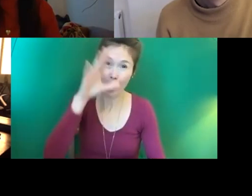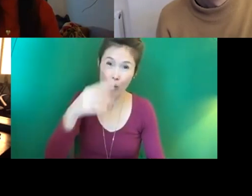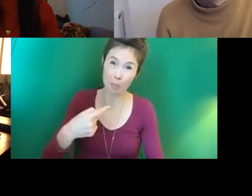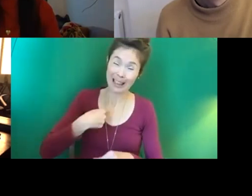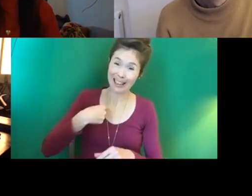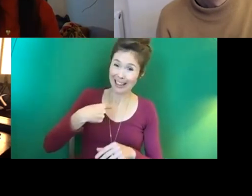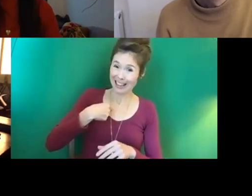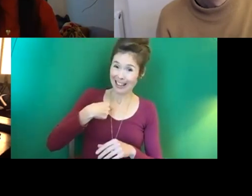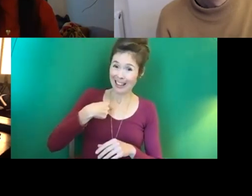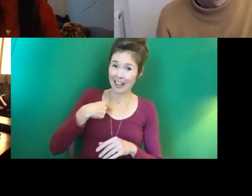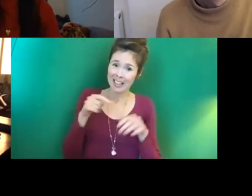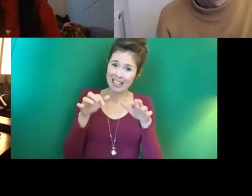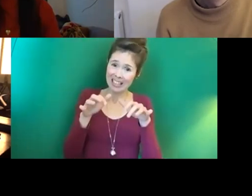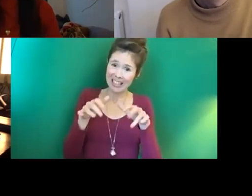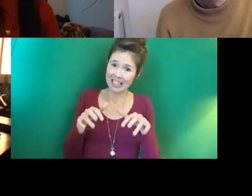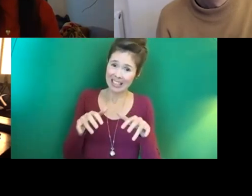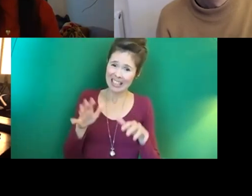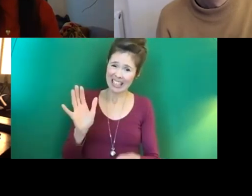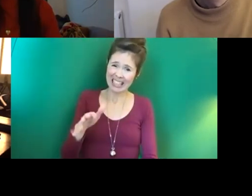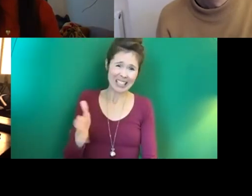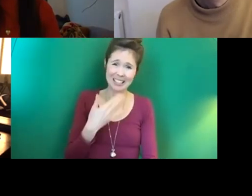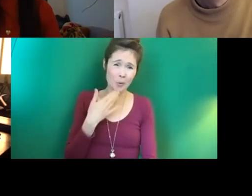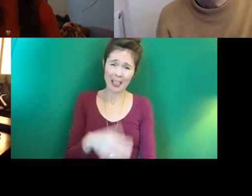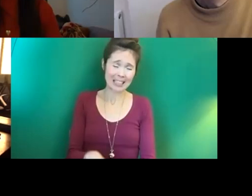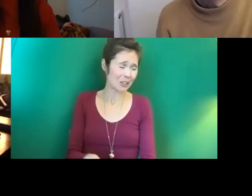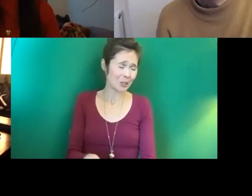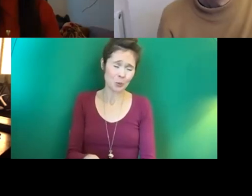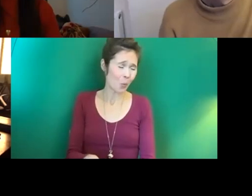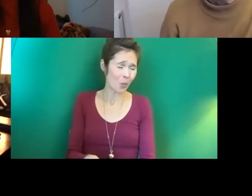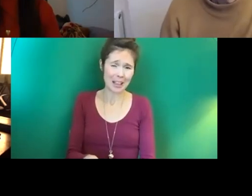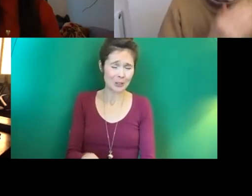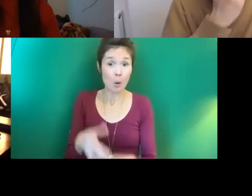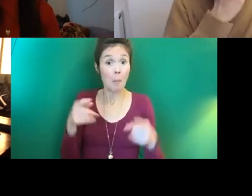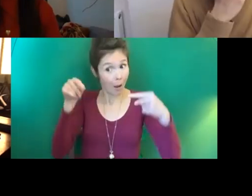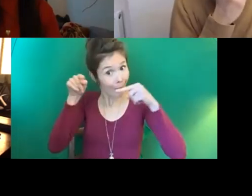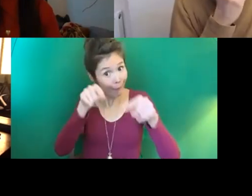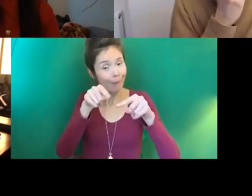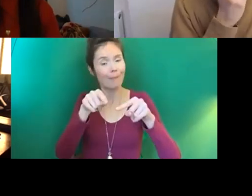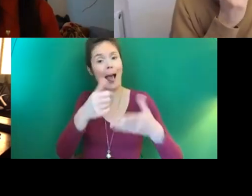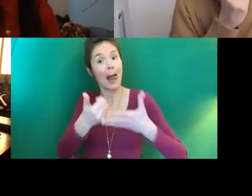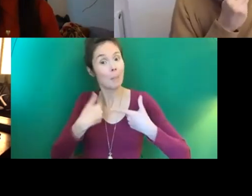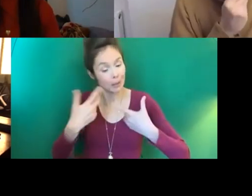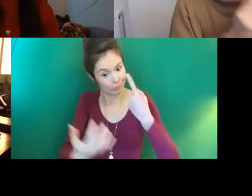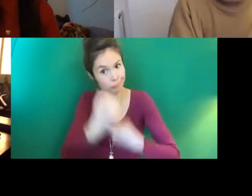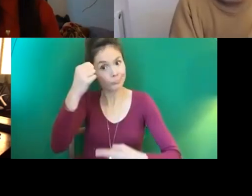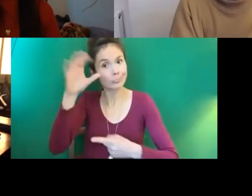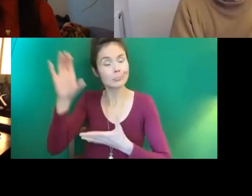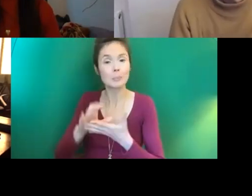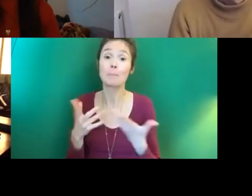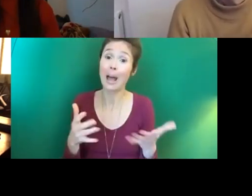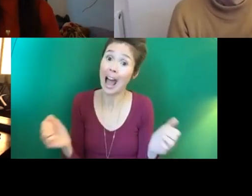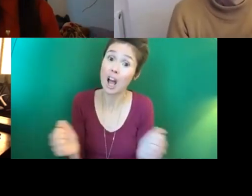a person for filling in forms and that kind of stuff. So I think, you know, it is a big barrier, money,